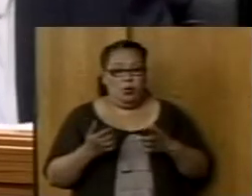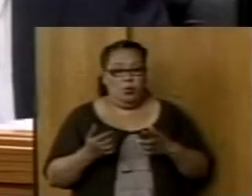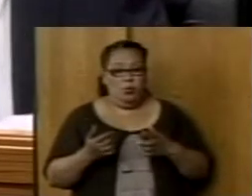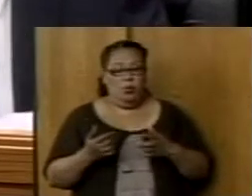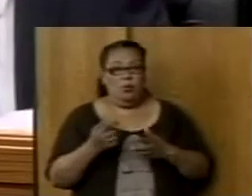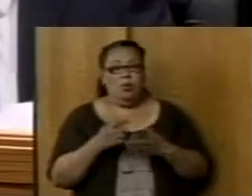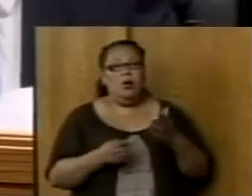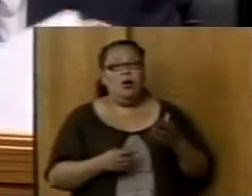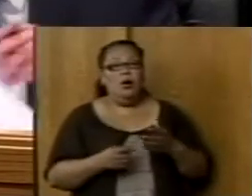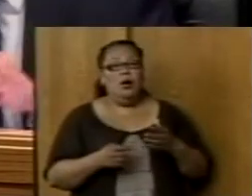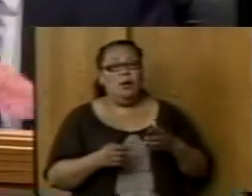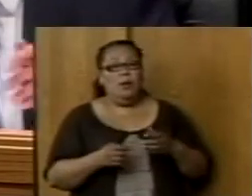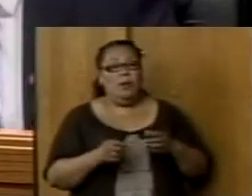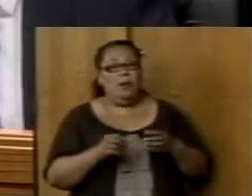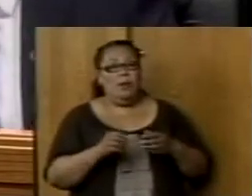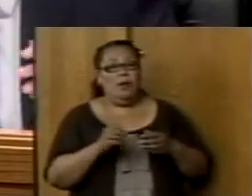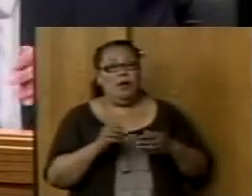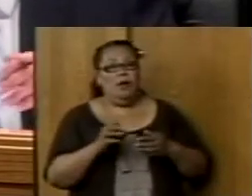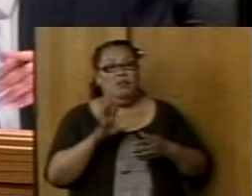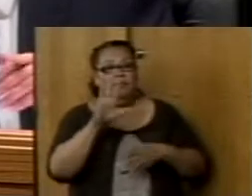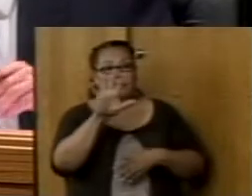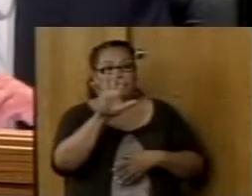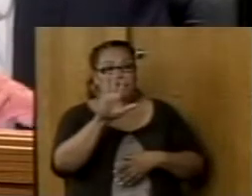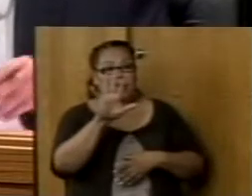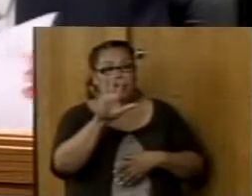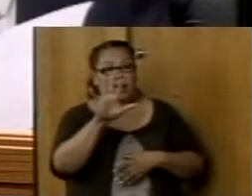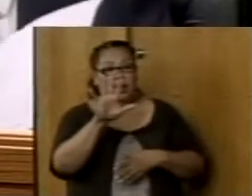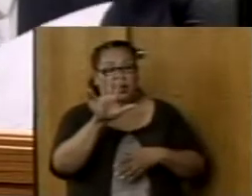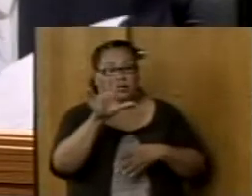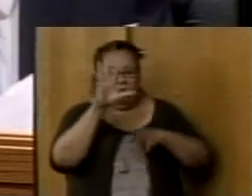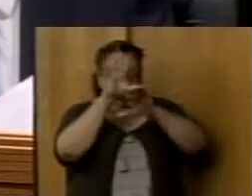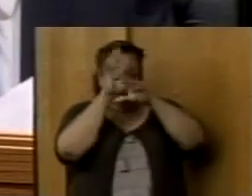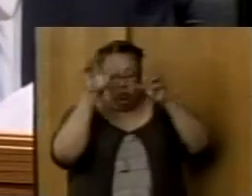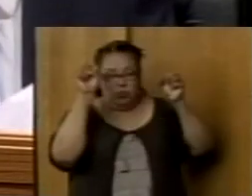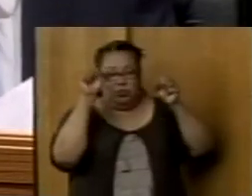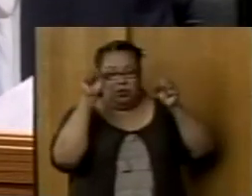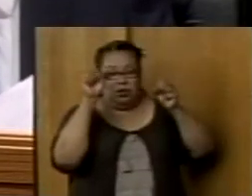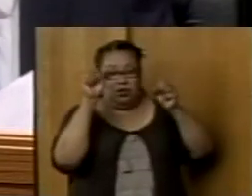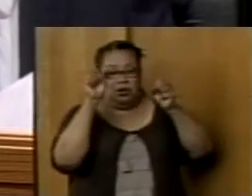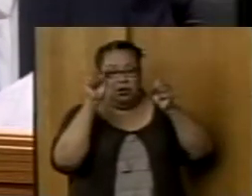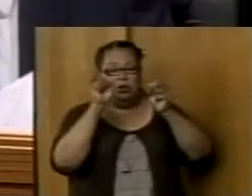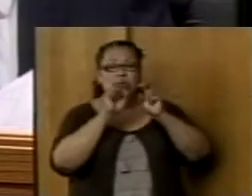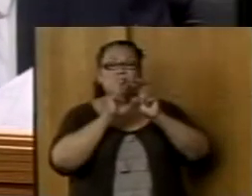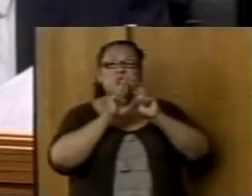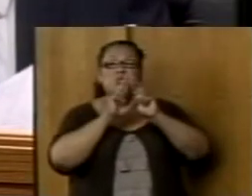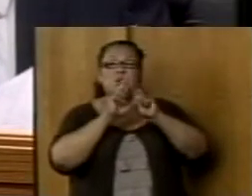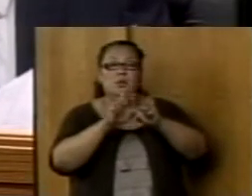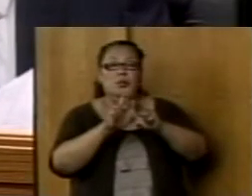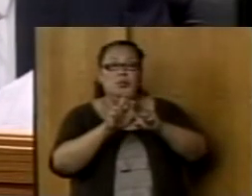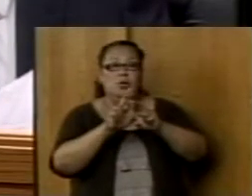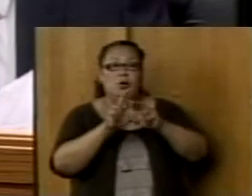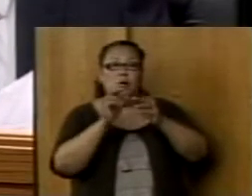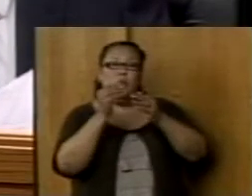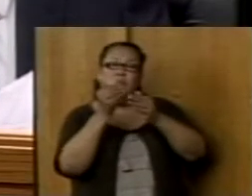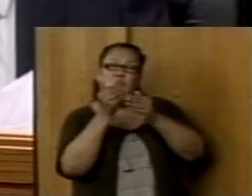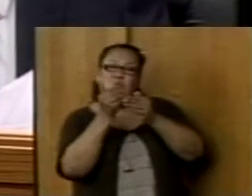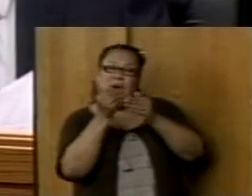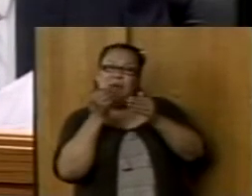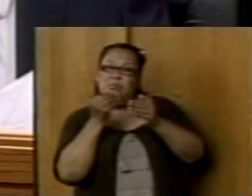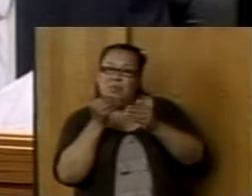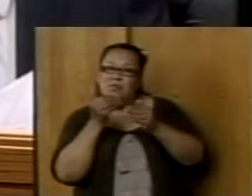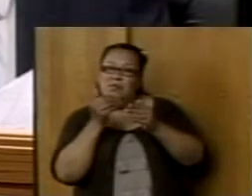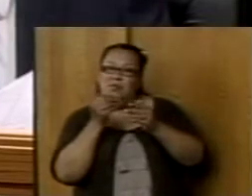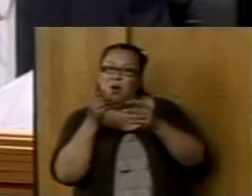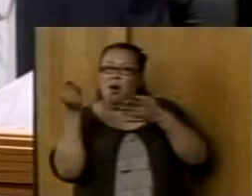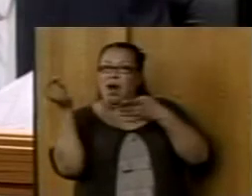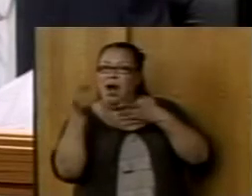item 5 under Superintendent's Report Conference Presentation to right before item 9